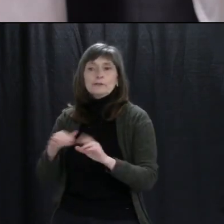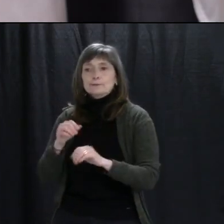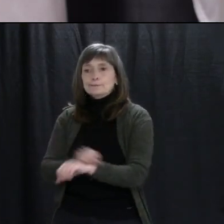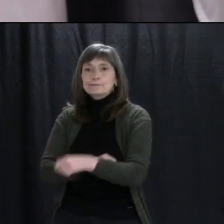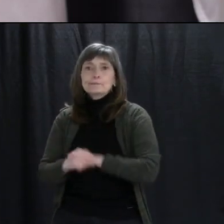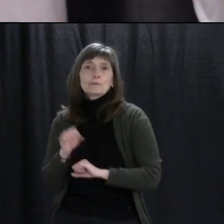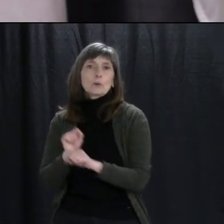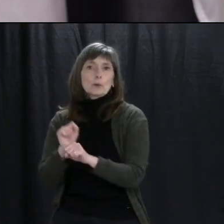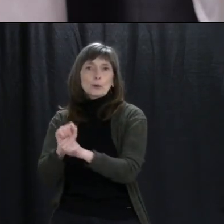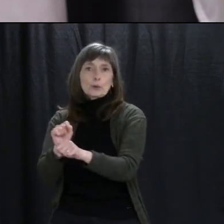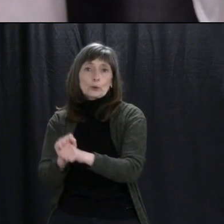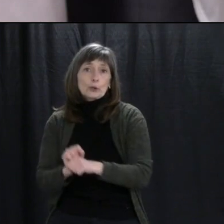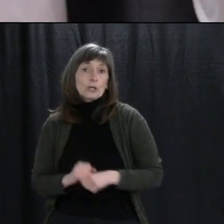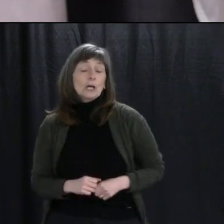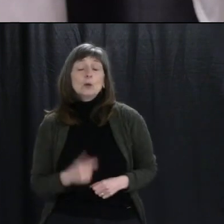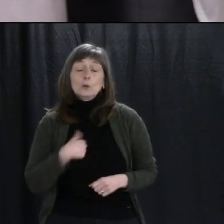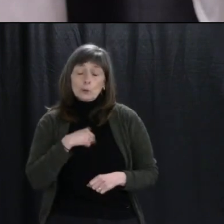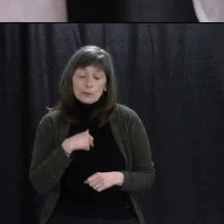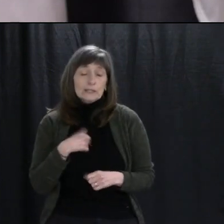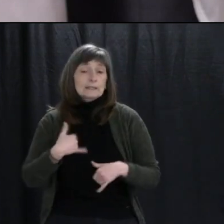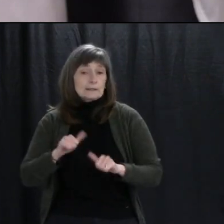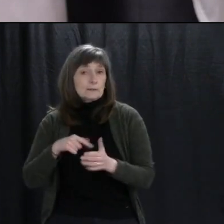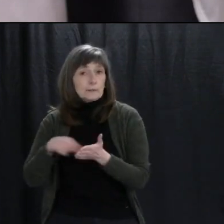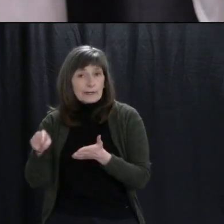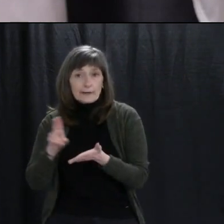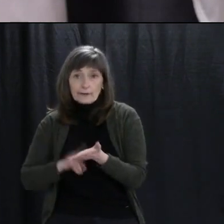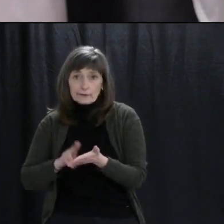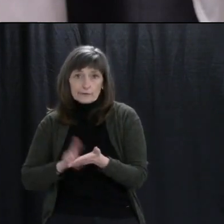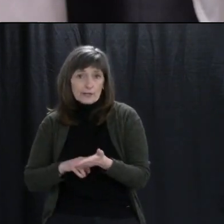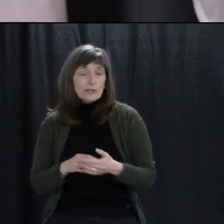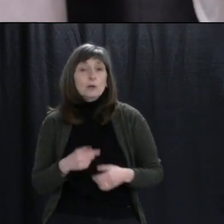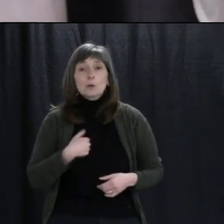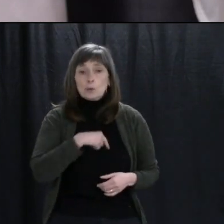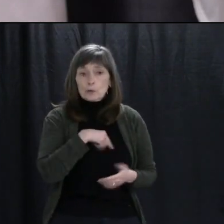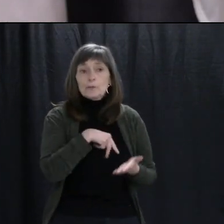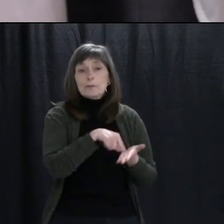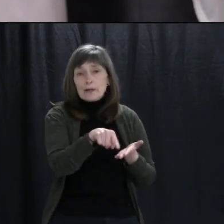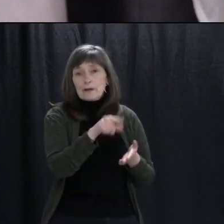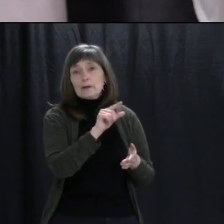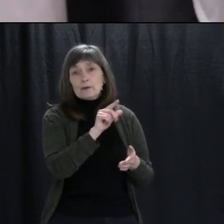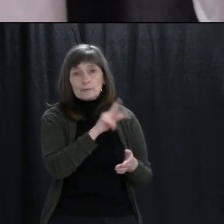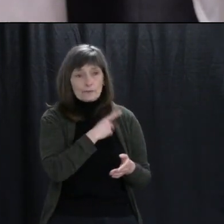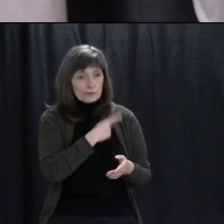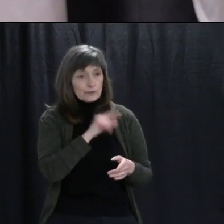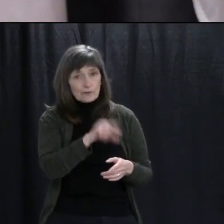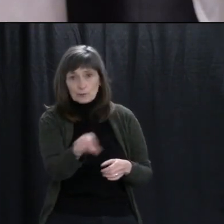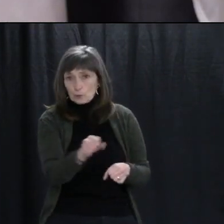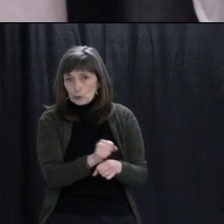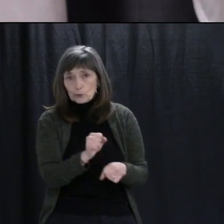will be paid, contracts will be met, we're in a position to borrow to keep our economy going.